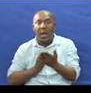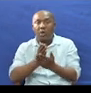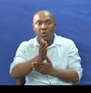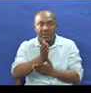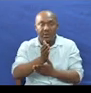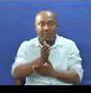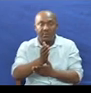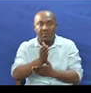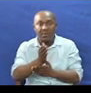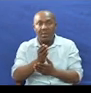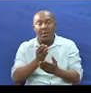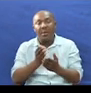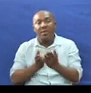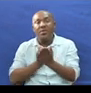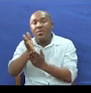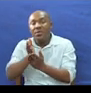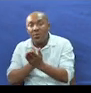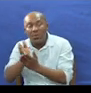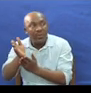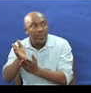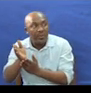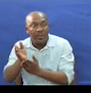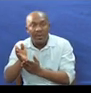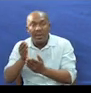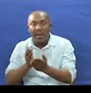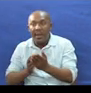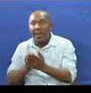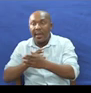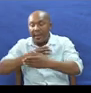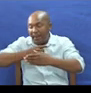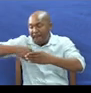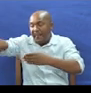across, through, and past?